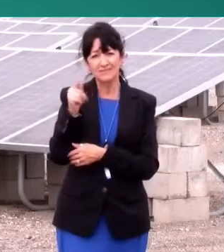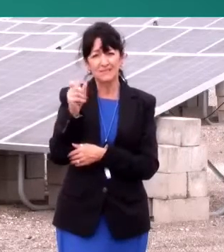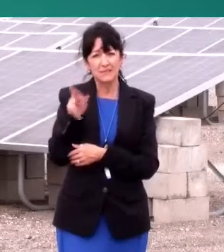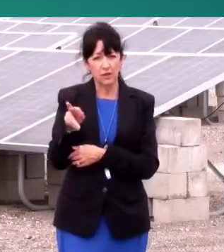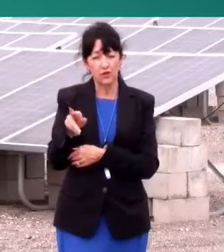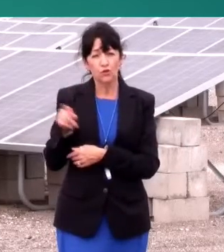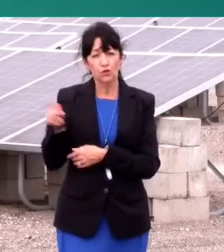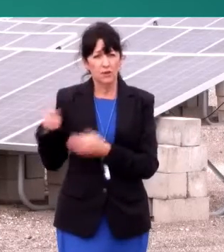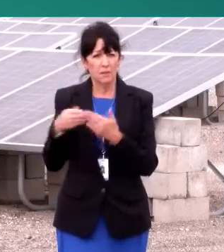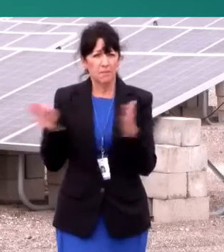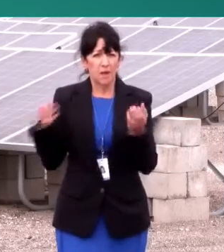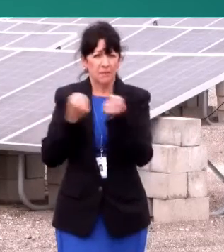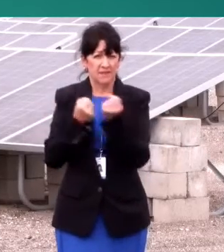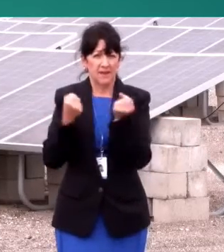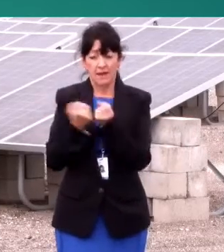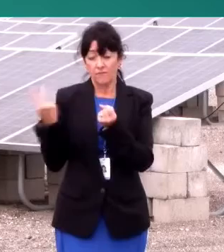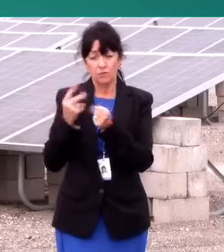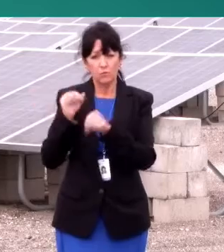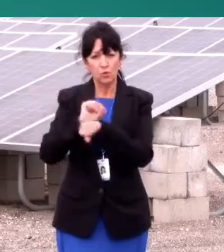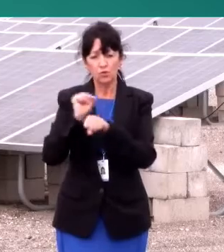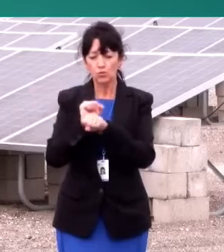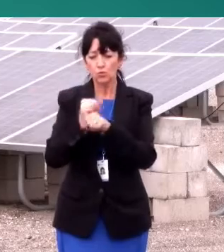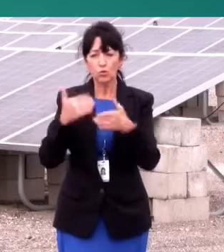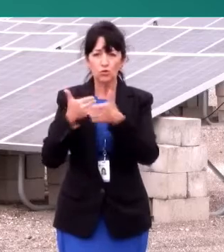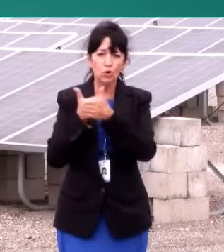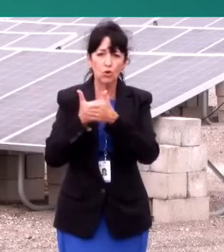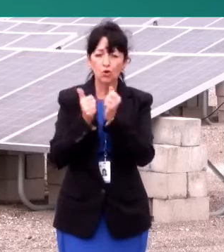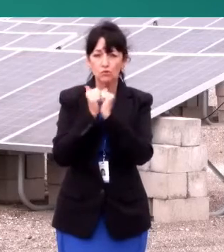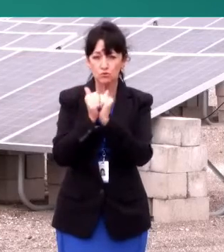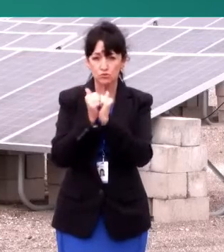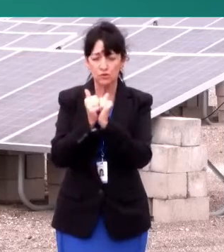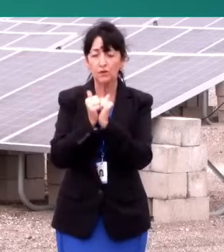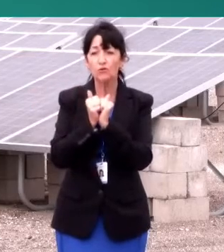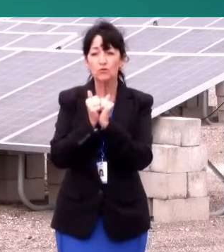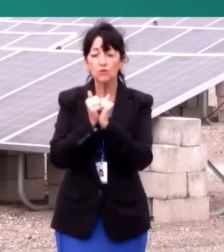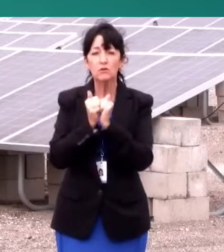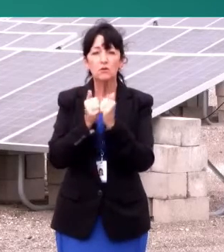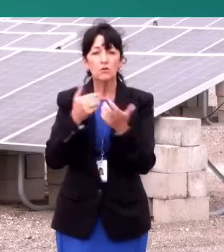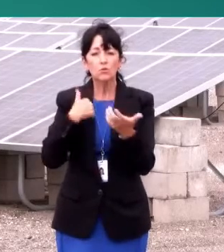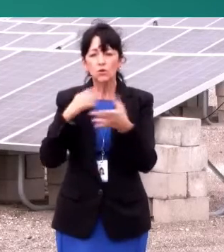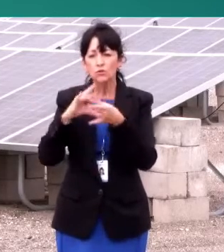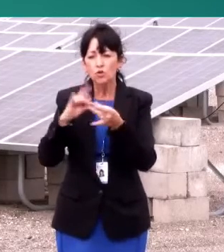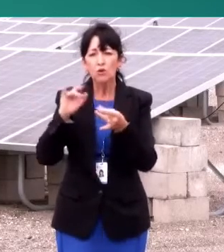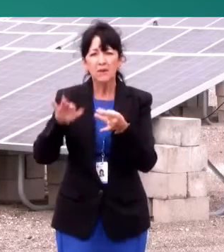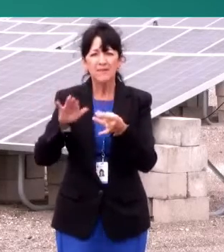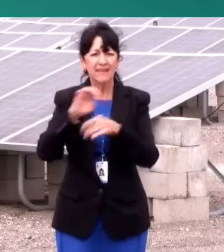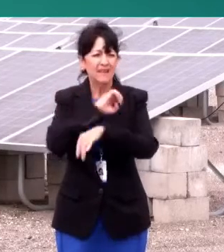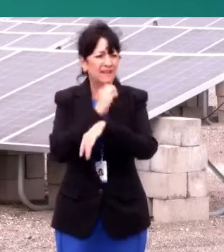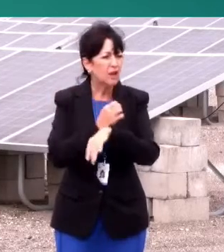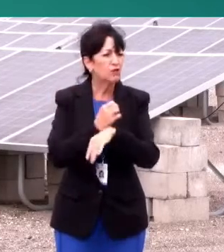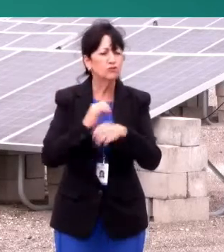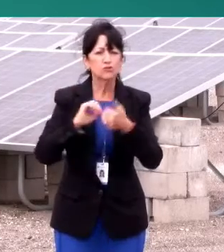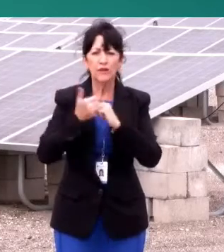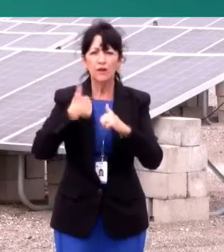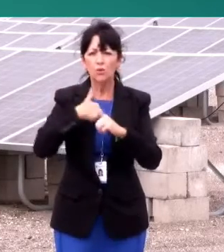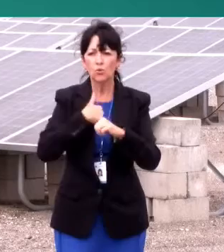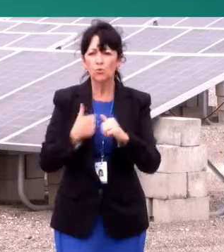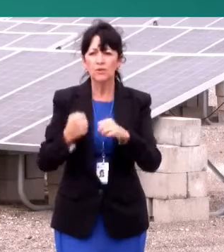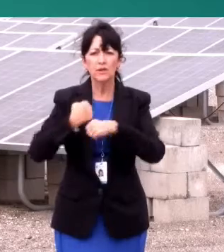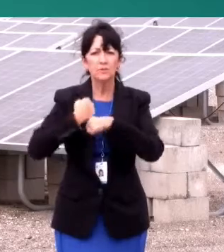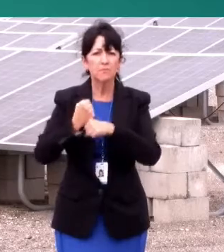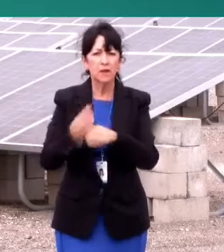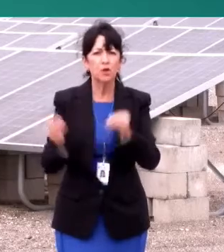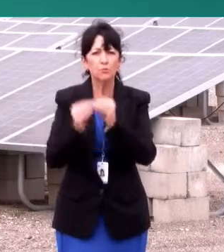together when talking about energy issues, particularly when we're talking about renewable energies and how do we infuse